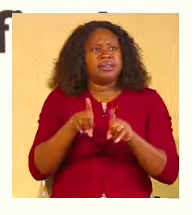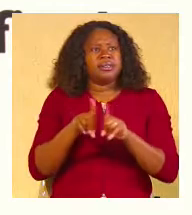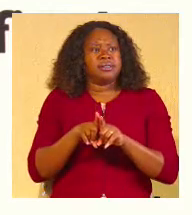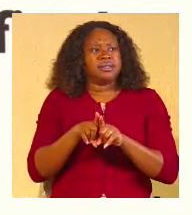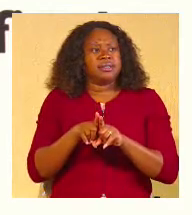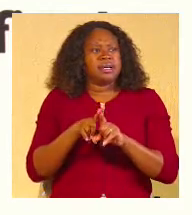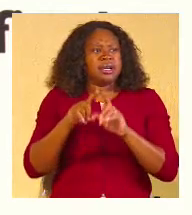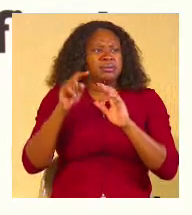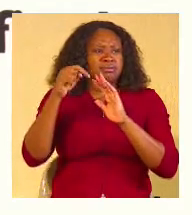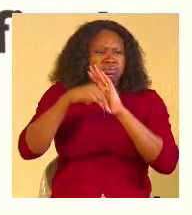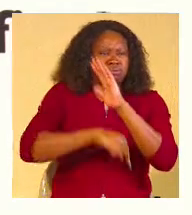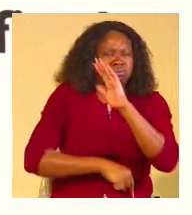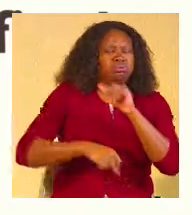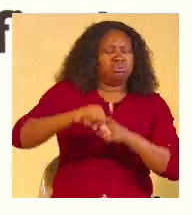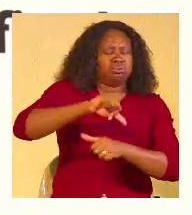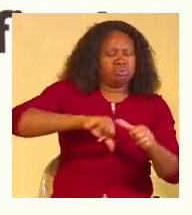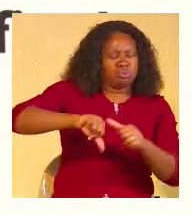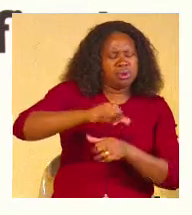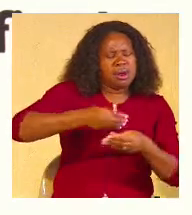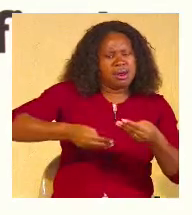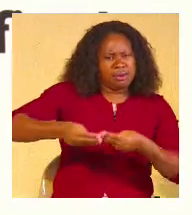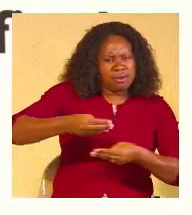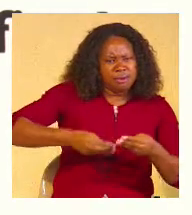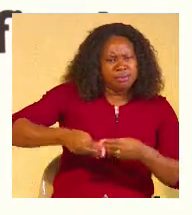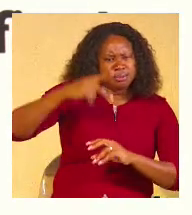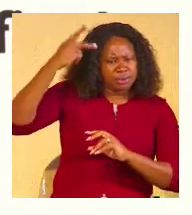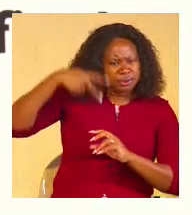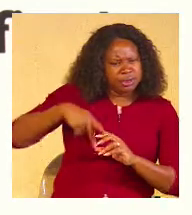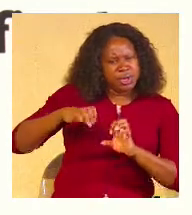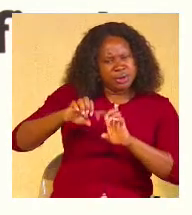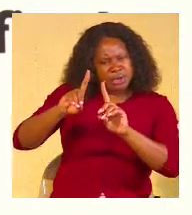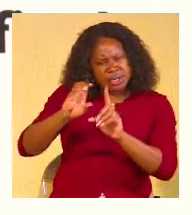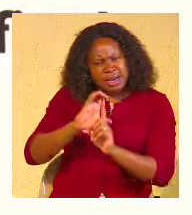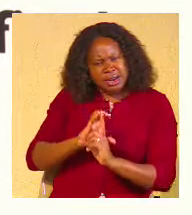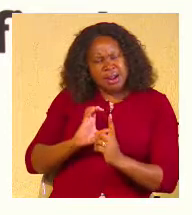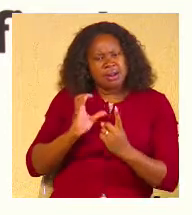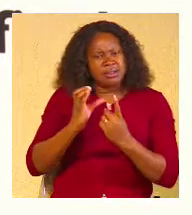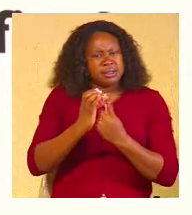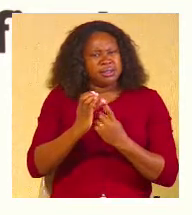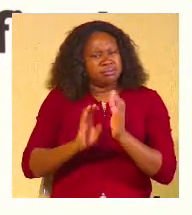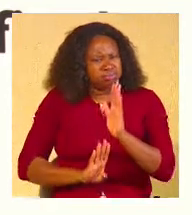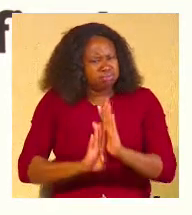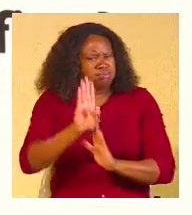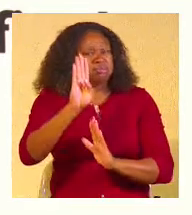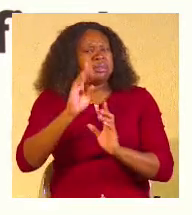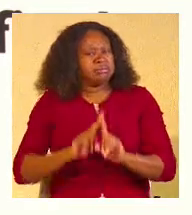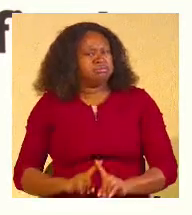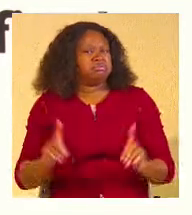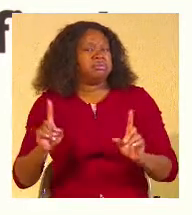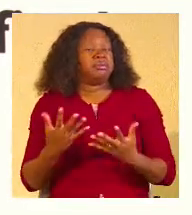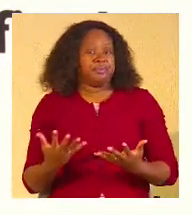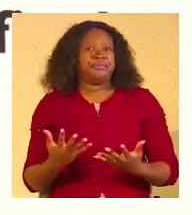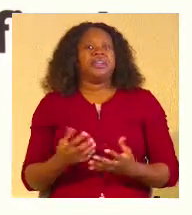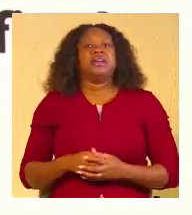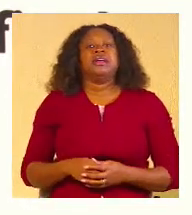awareness of social, economic, political, educational, and cultural prospects and adversities.